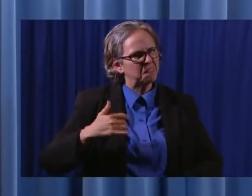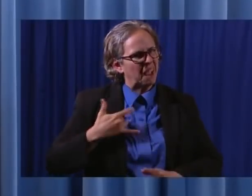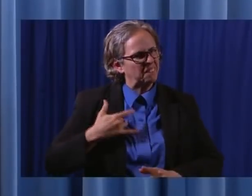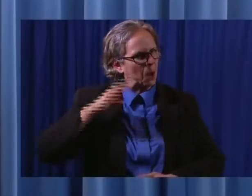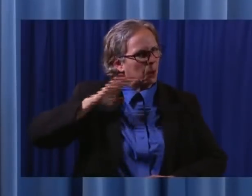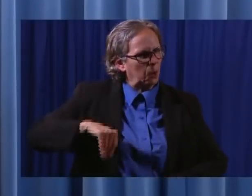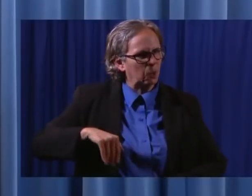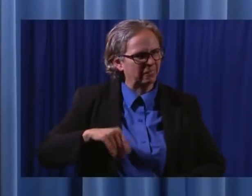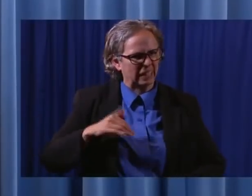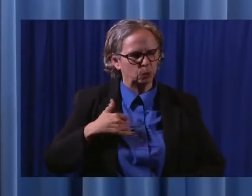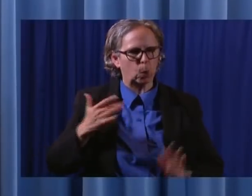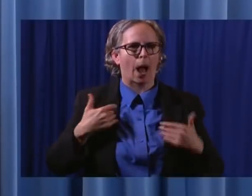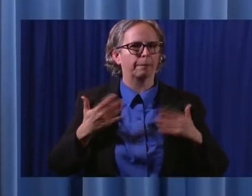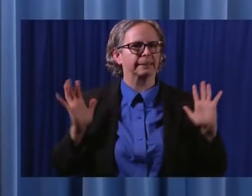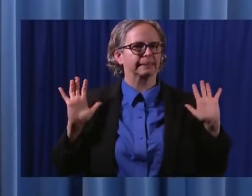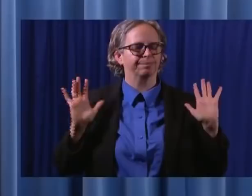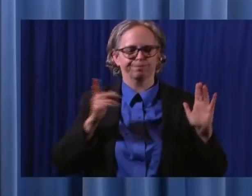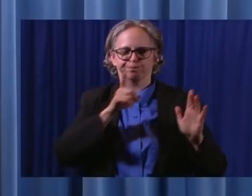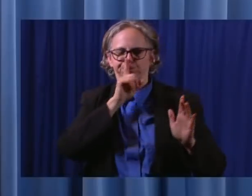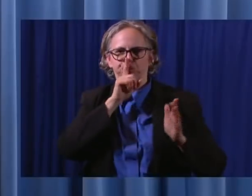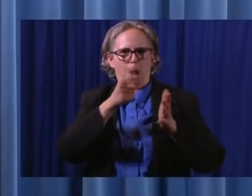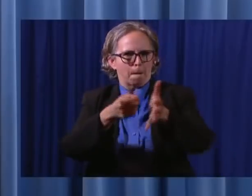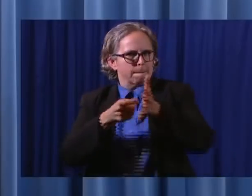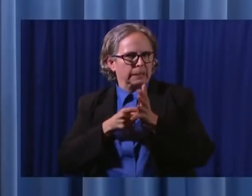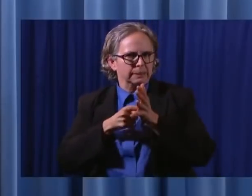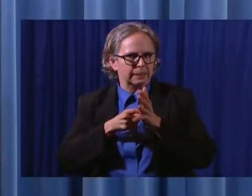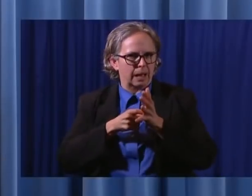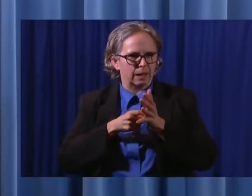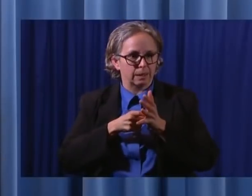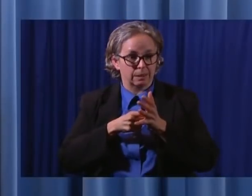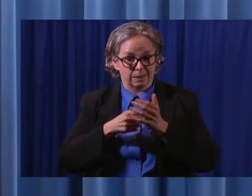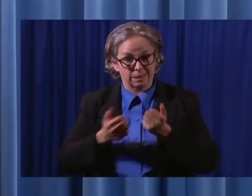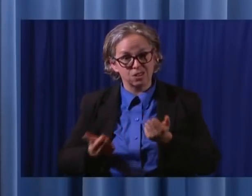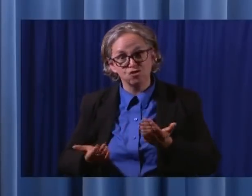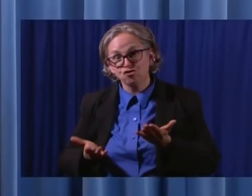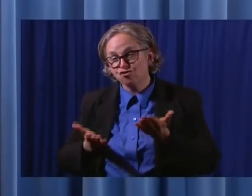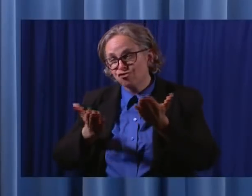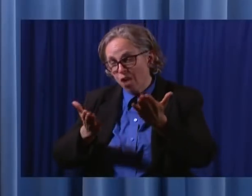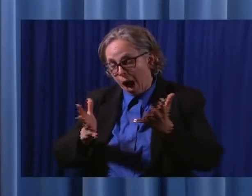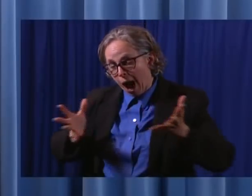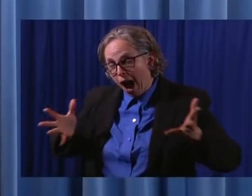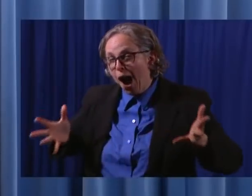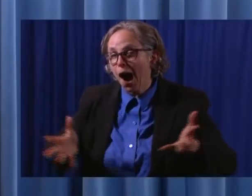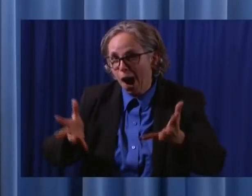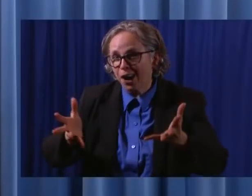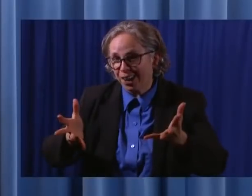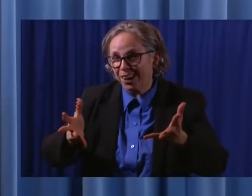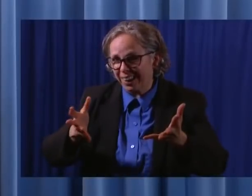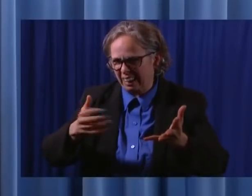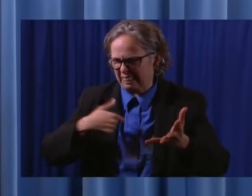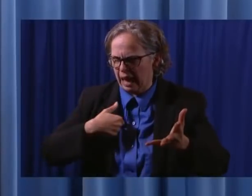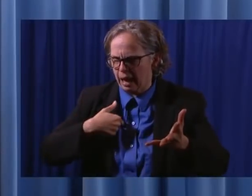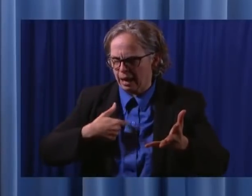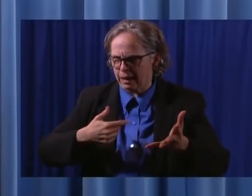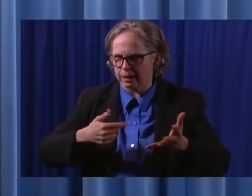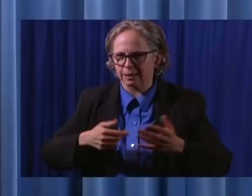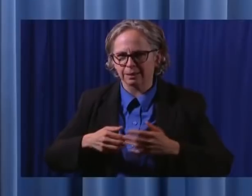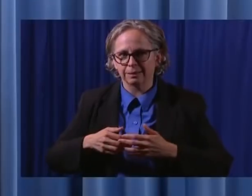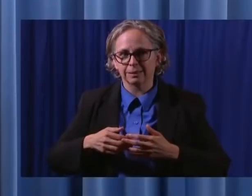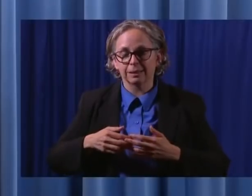that was the decision. You know, when we all look back at the virus in our rearview